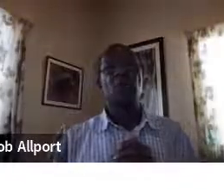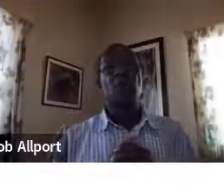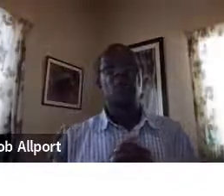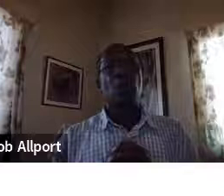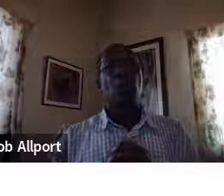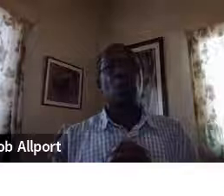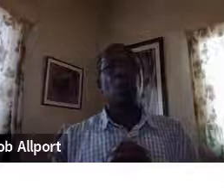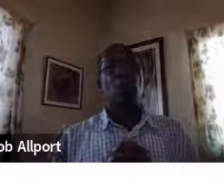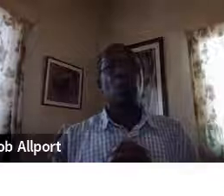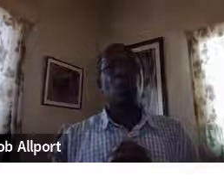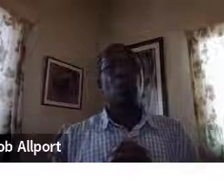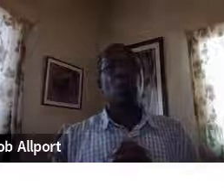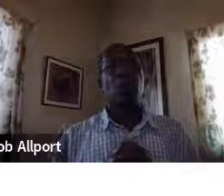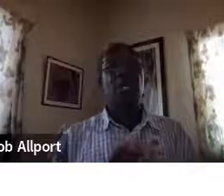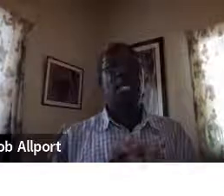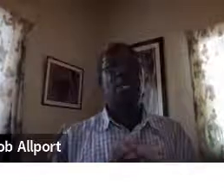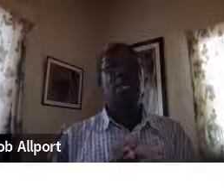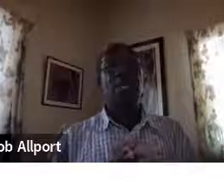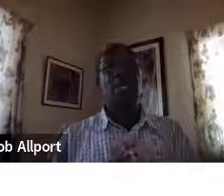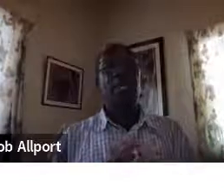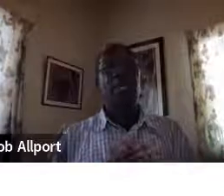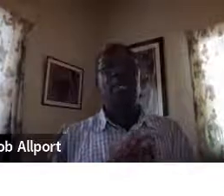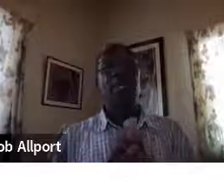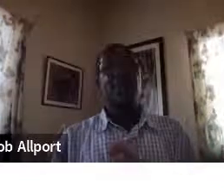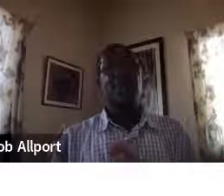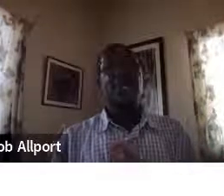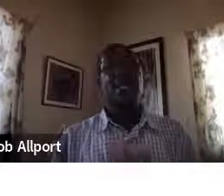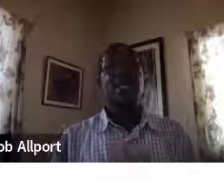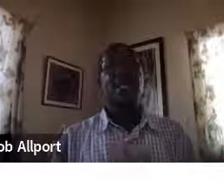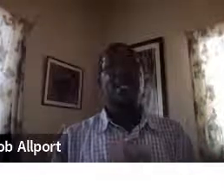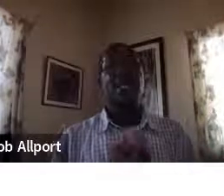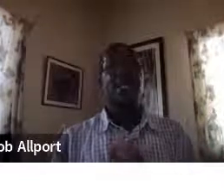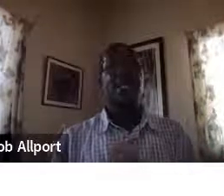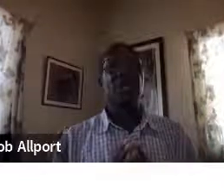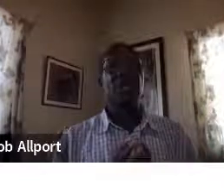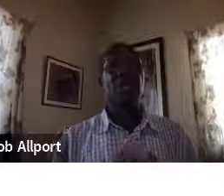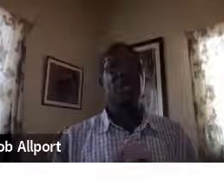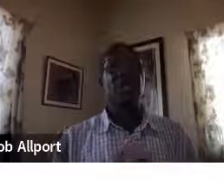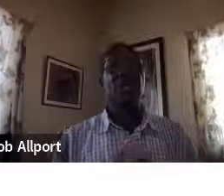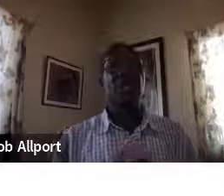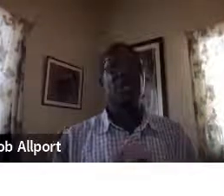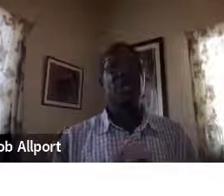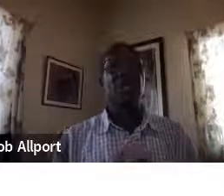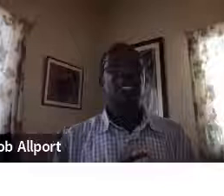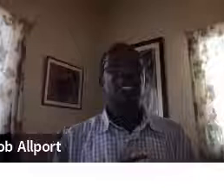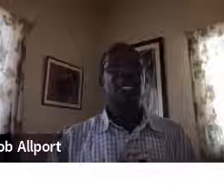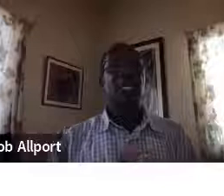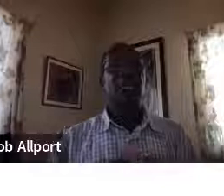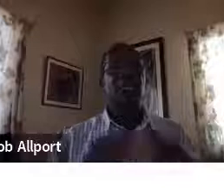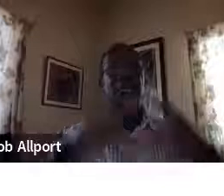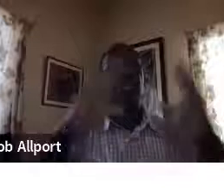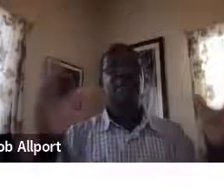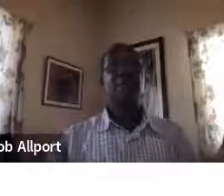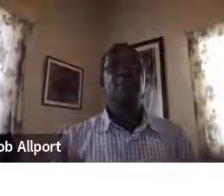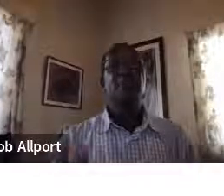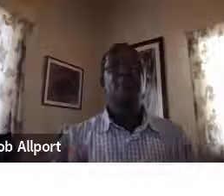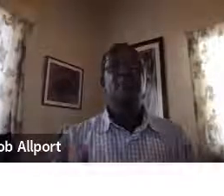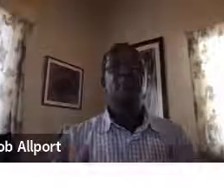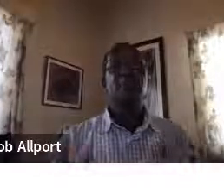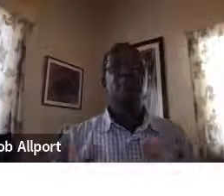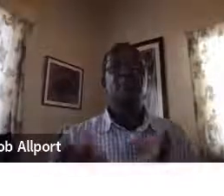So you can see there is the weather, the soil, because the